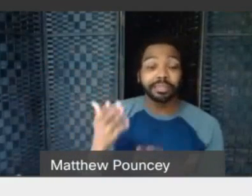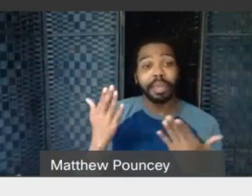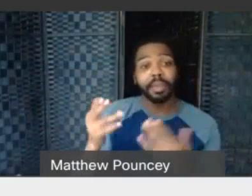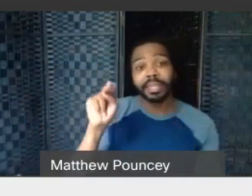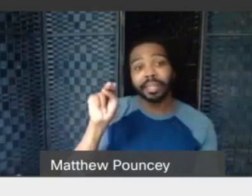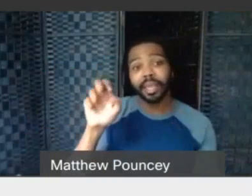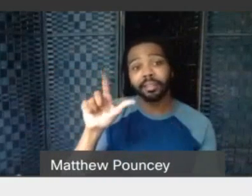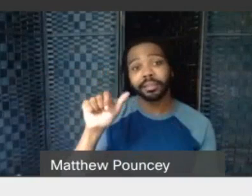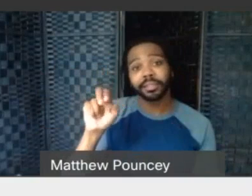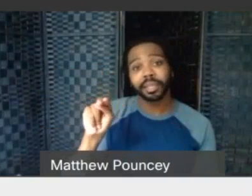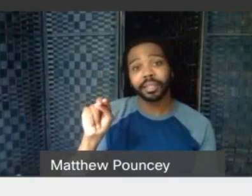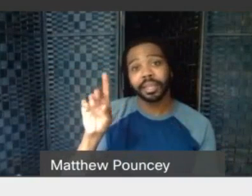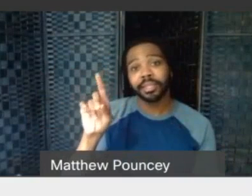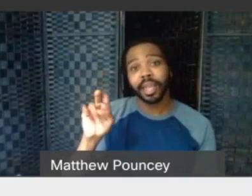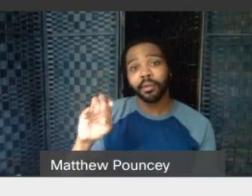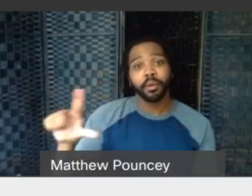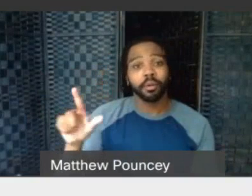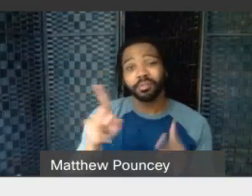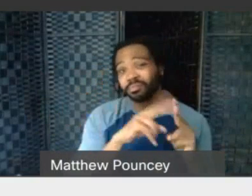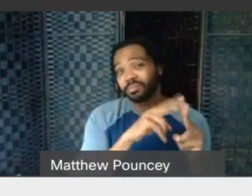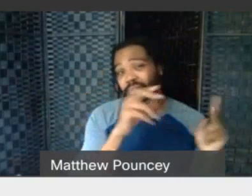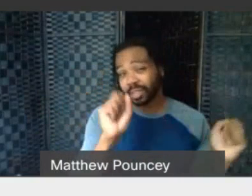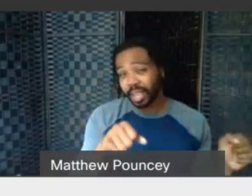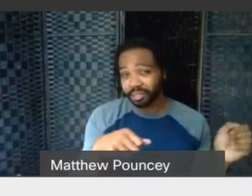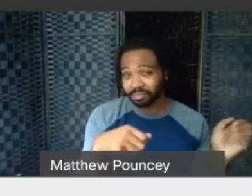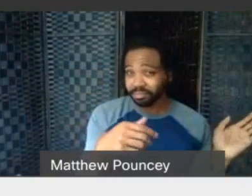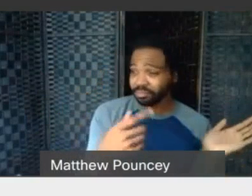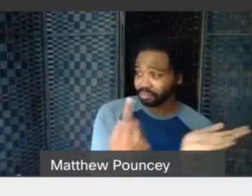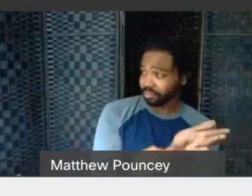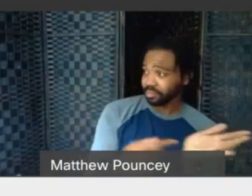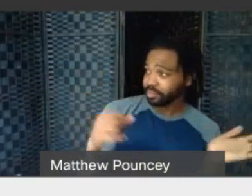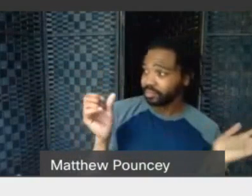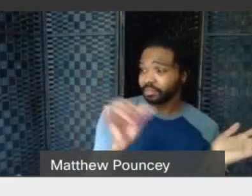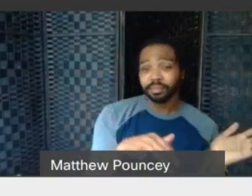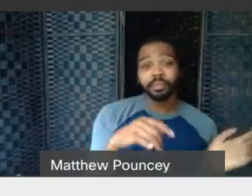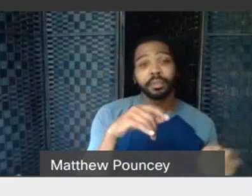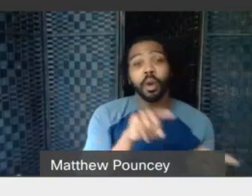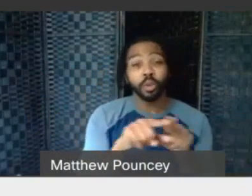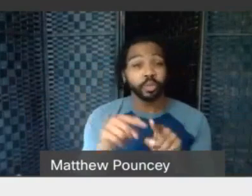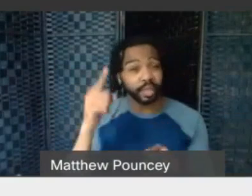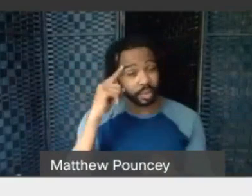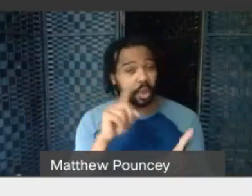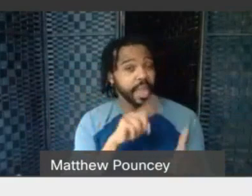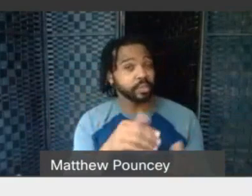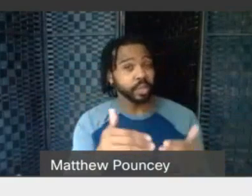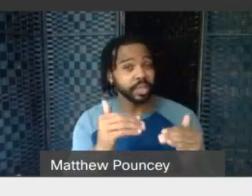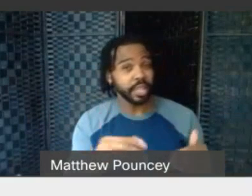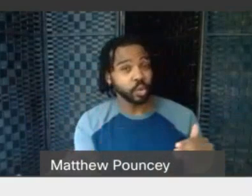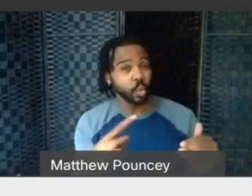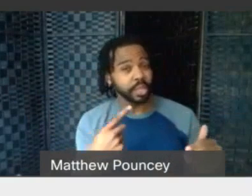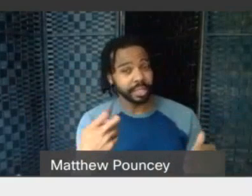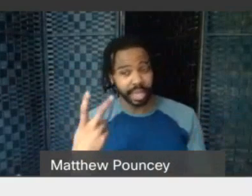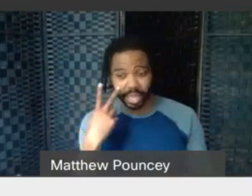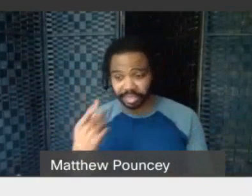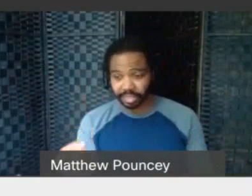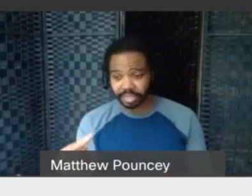can address that, which I think will also address the question that I see in the chat. Is there an estimated time